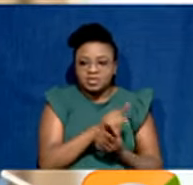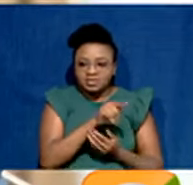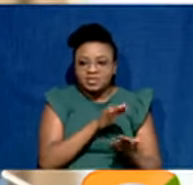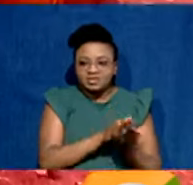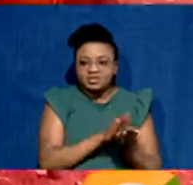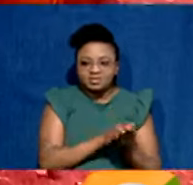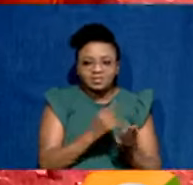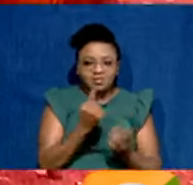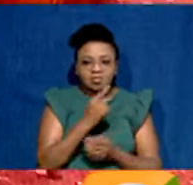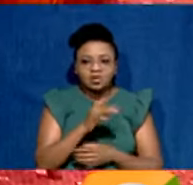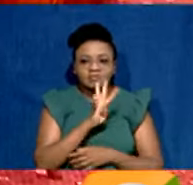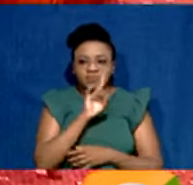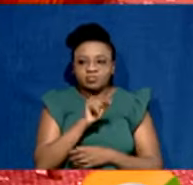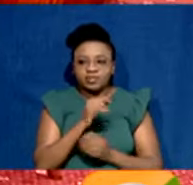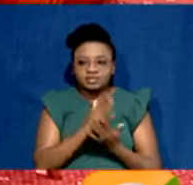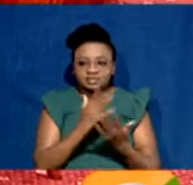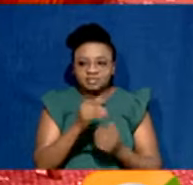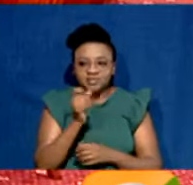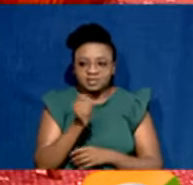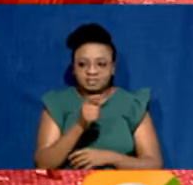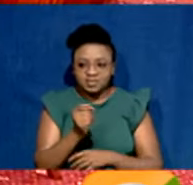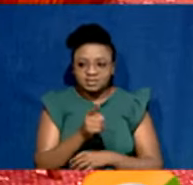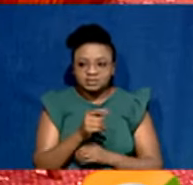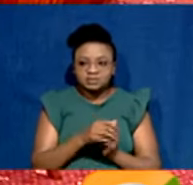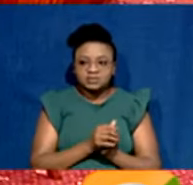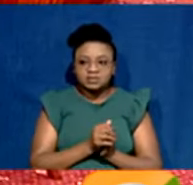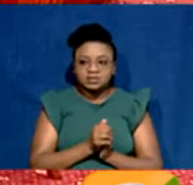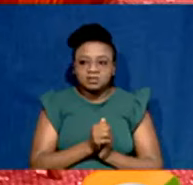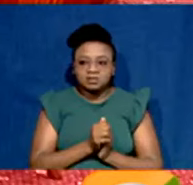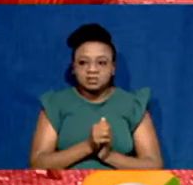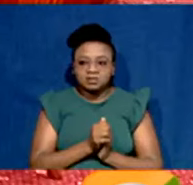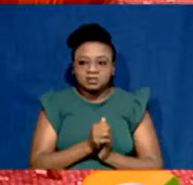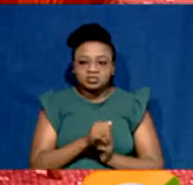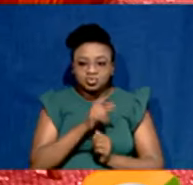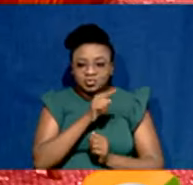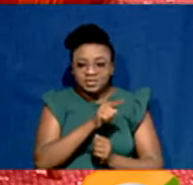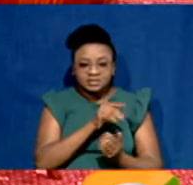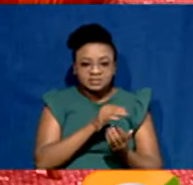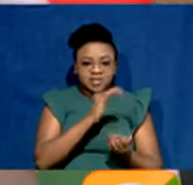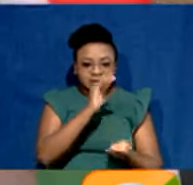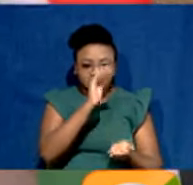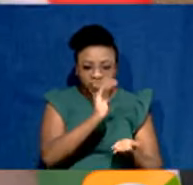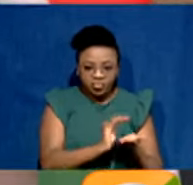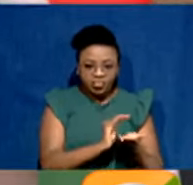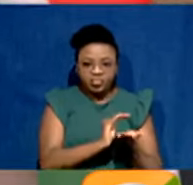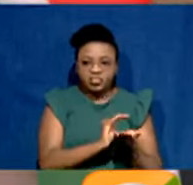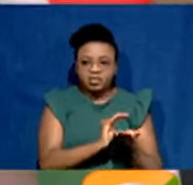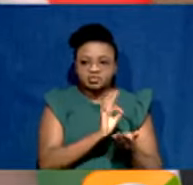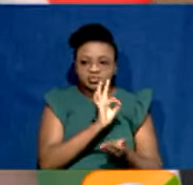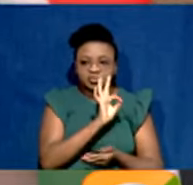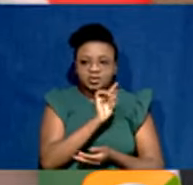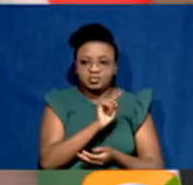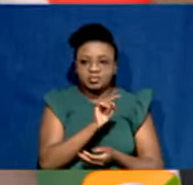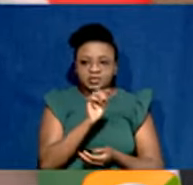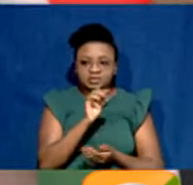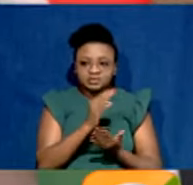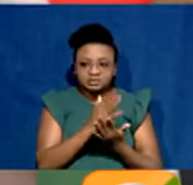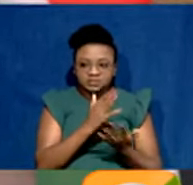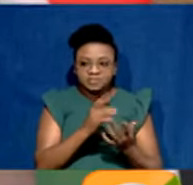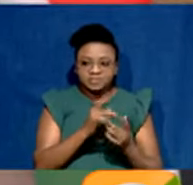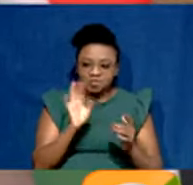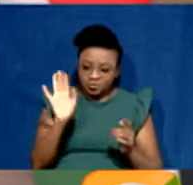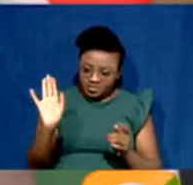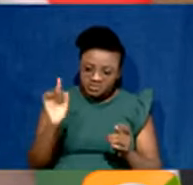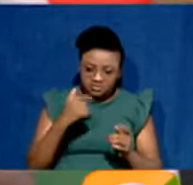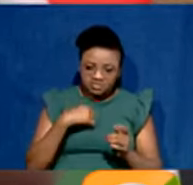Yes, that is exactly what happened. That's why those reserves came down to 3 point something months. Uh-huh. Mr. President. Today, and